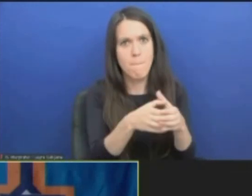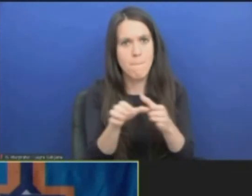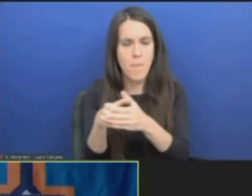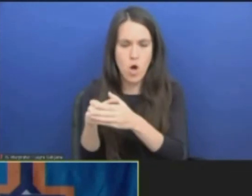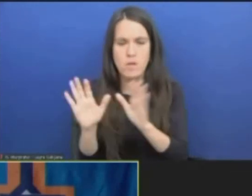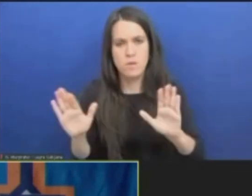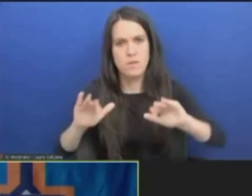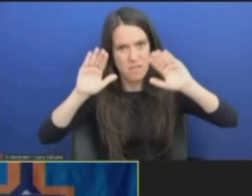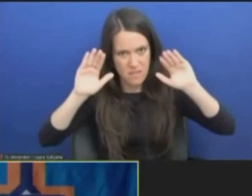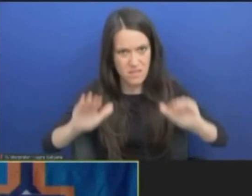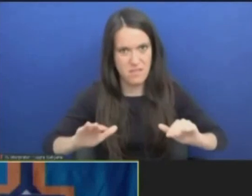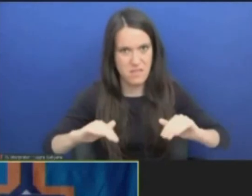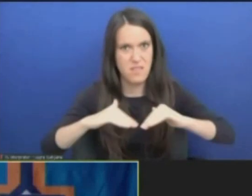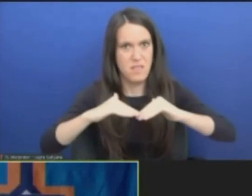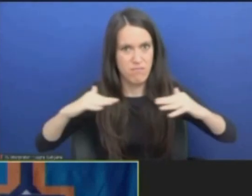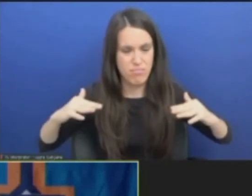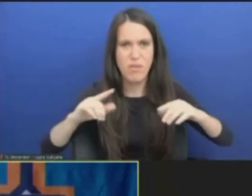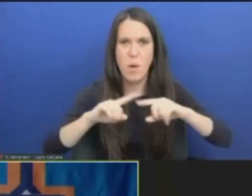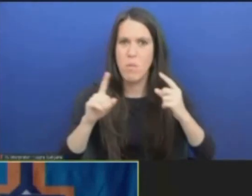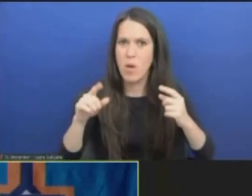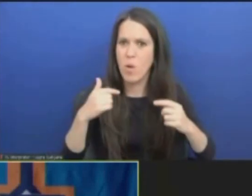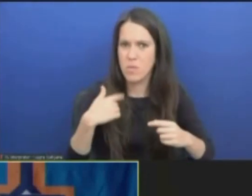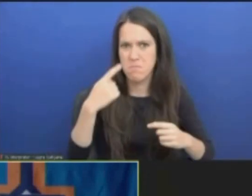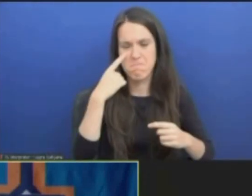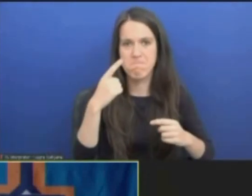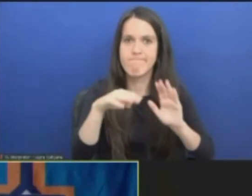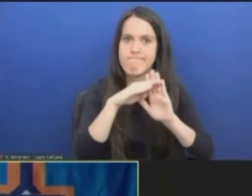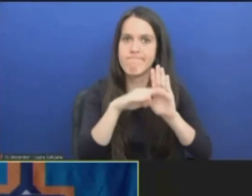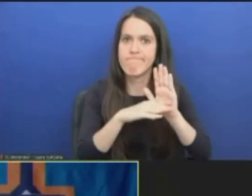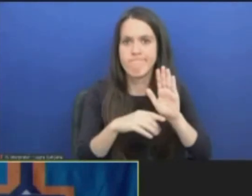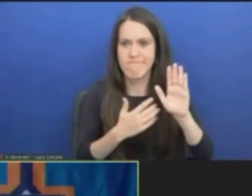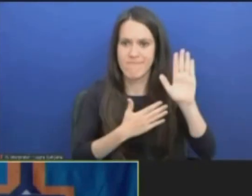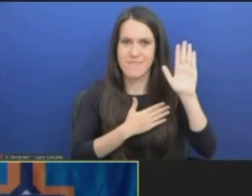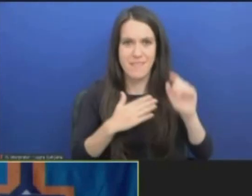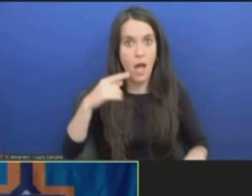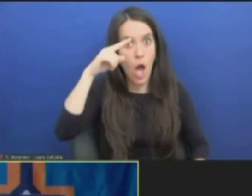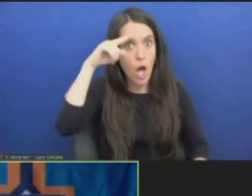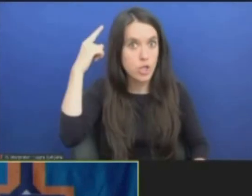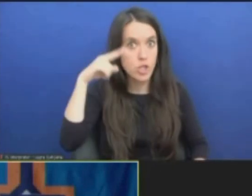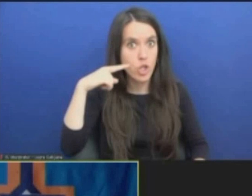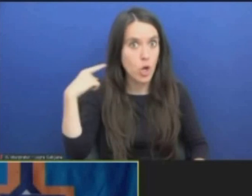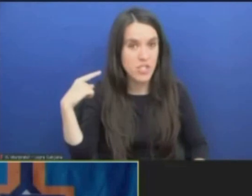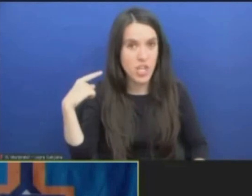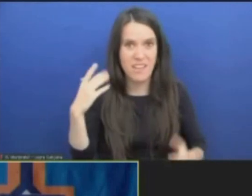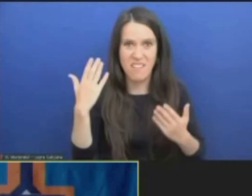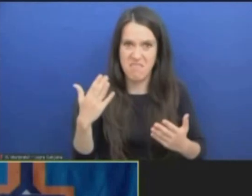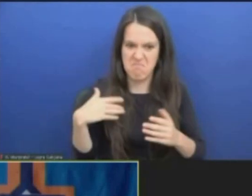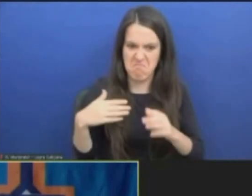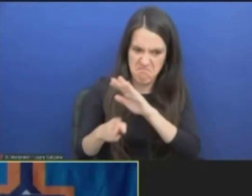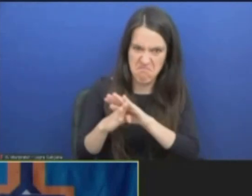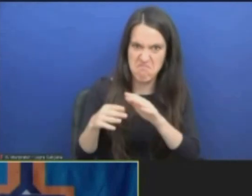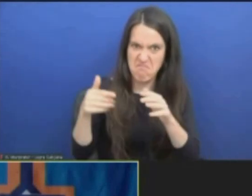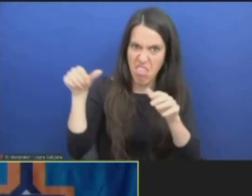we should question the conditions for holding such talks, given that Azerbaijan is continuing its policy of hatred and